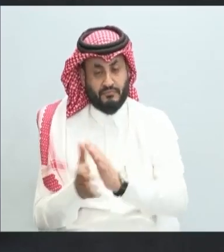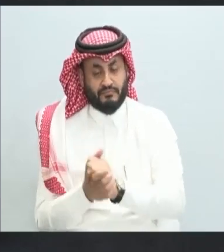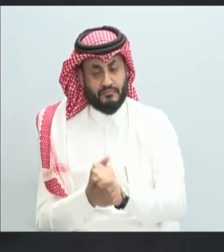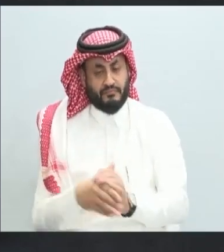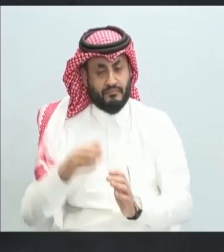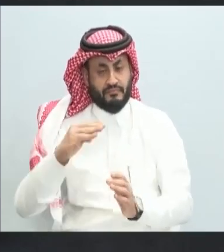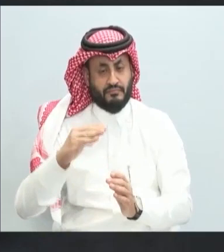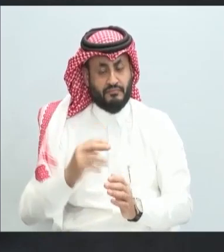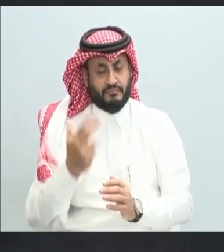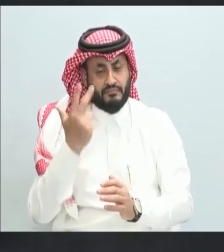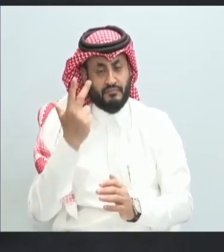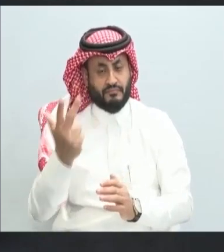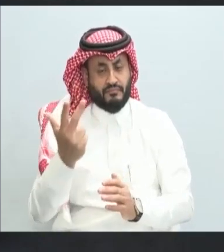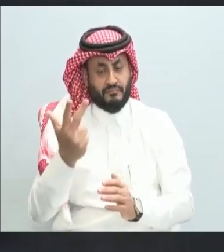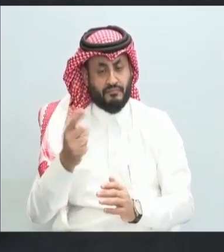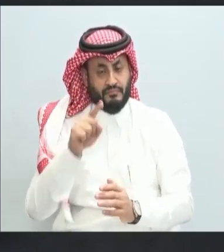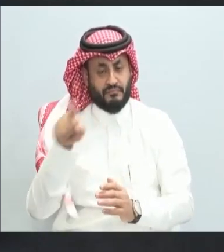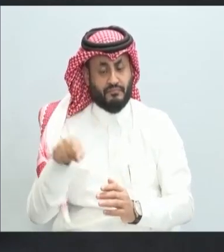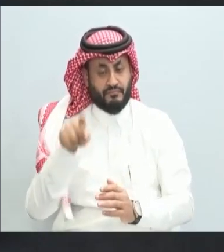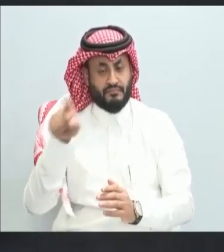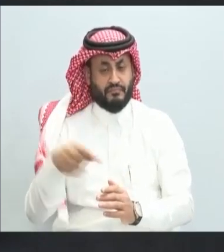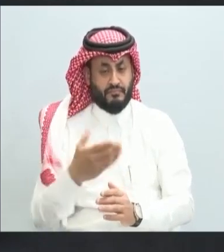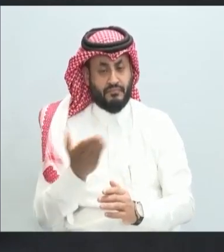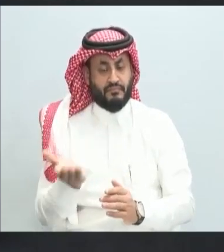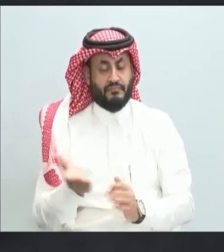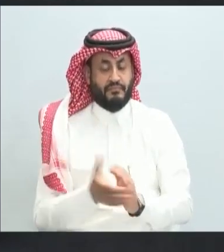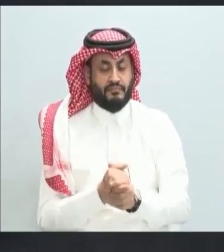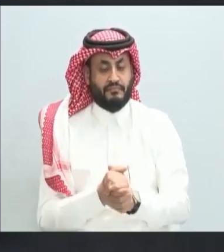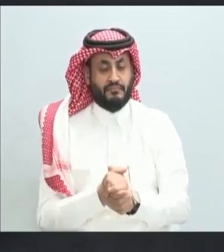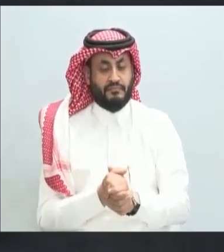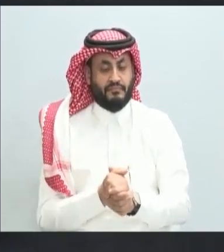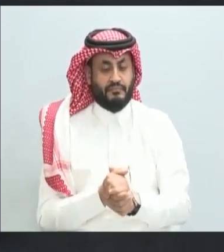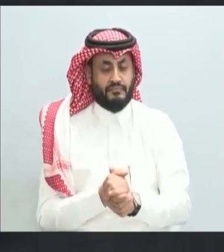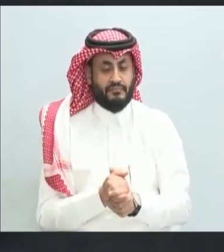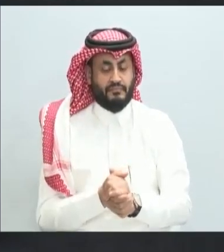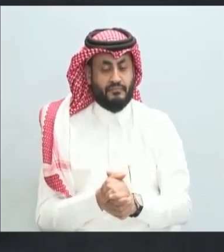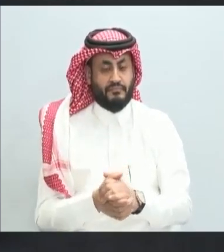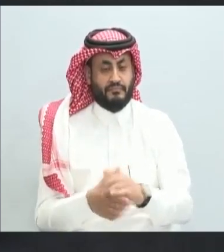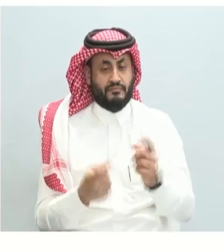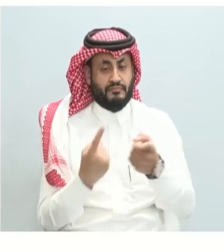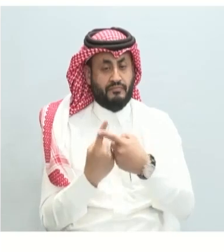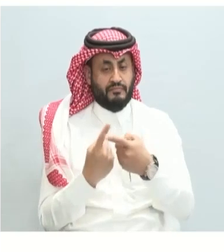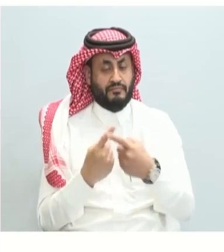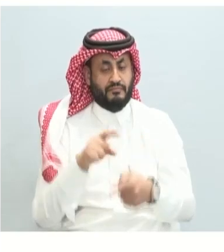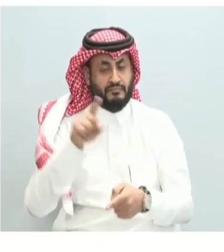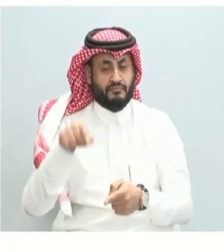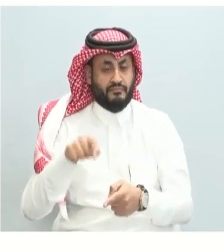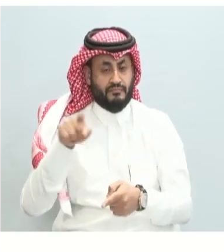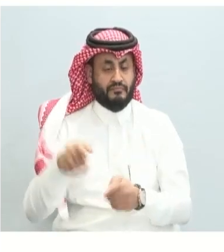answer the three questions about this diary. The first question we have